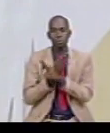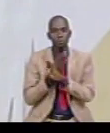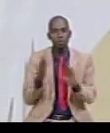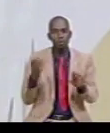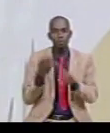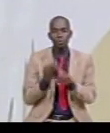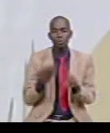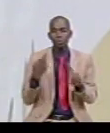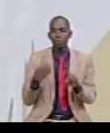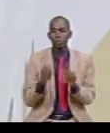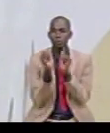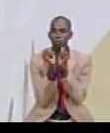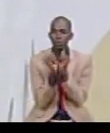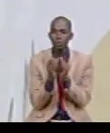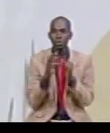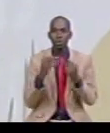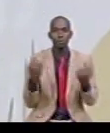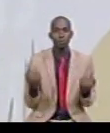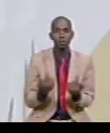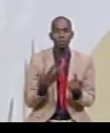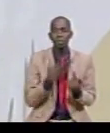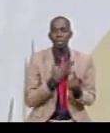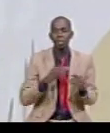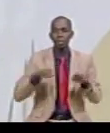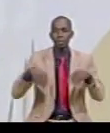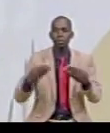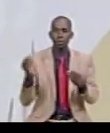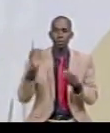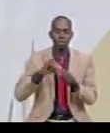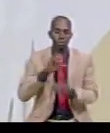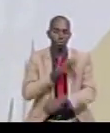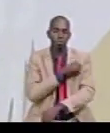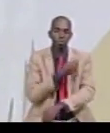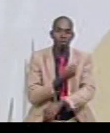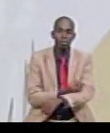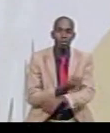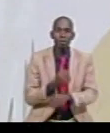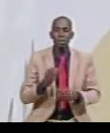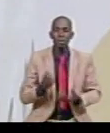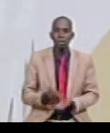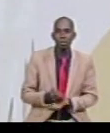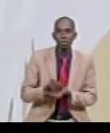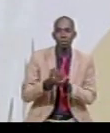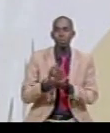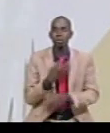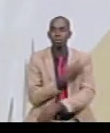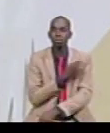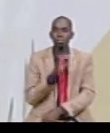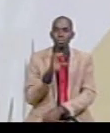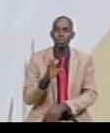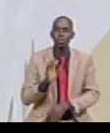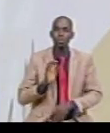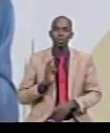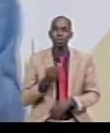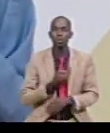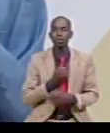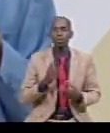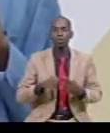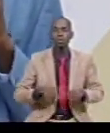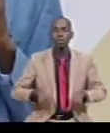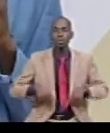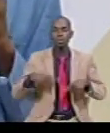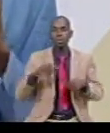help us, empower us, strengthen us to be able to live the holy life after